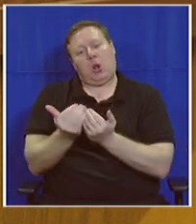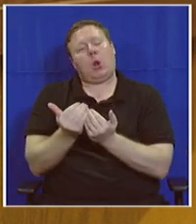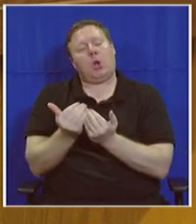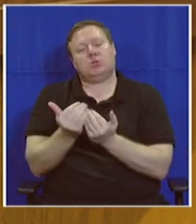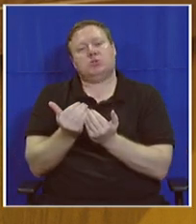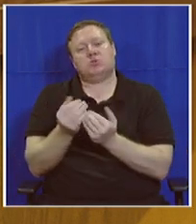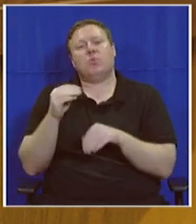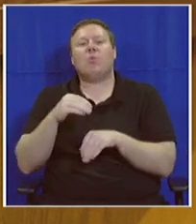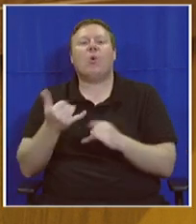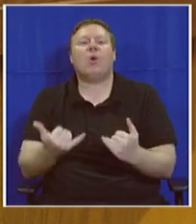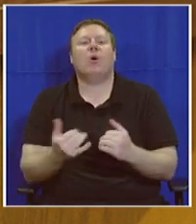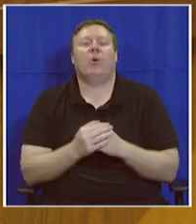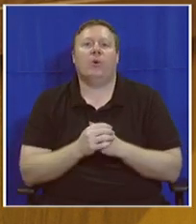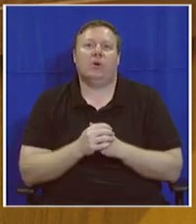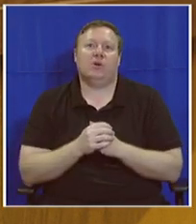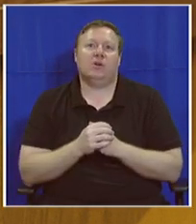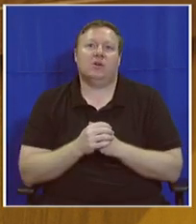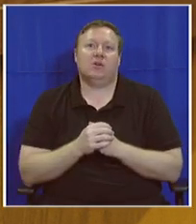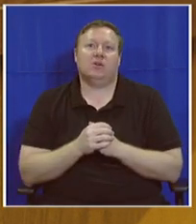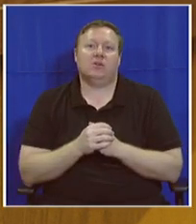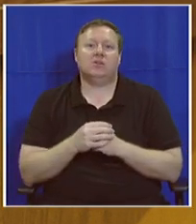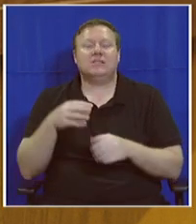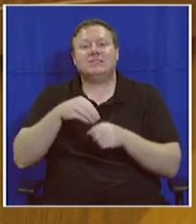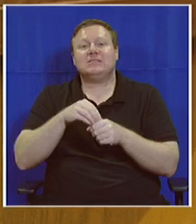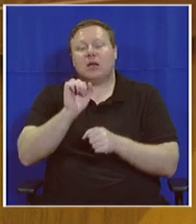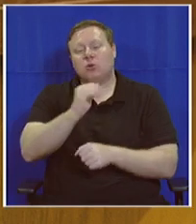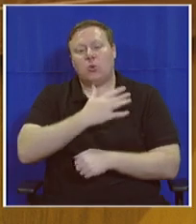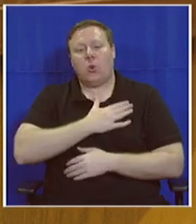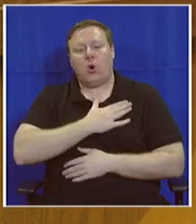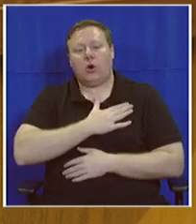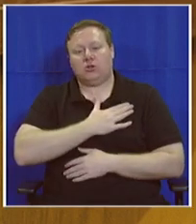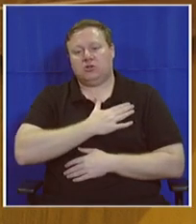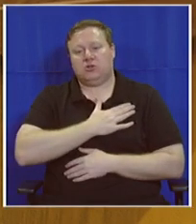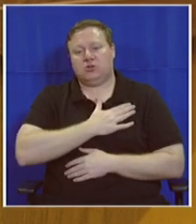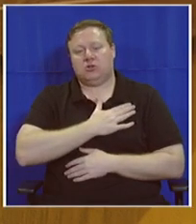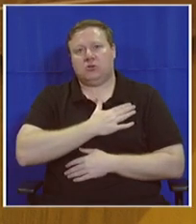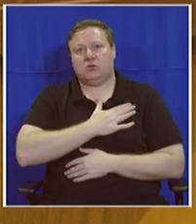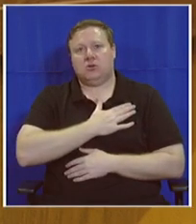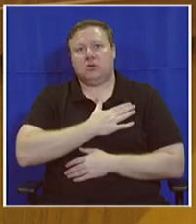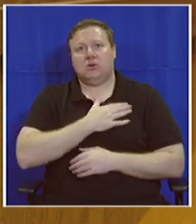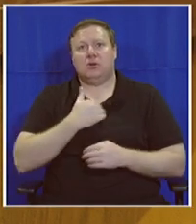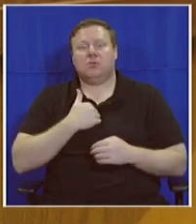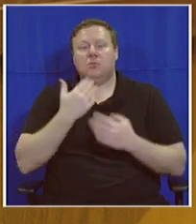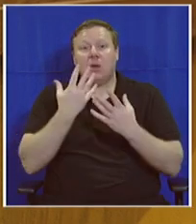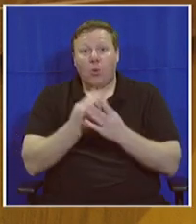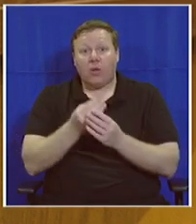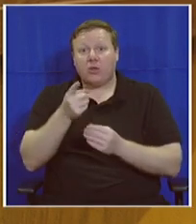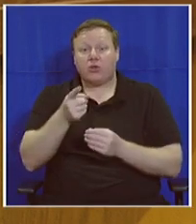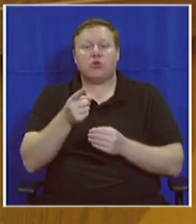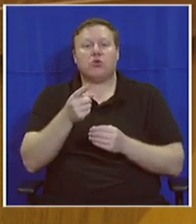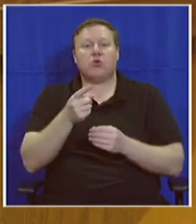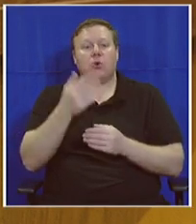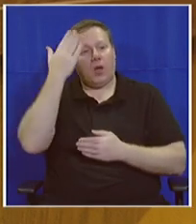you. I am inside your heart. I am with you when you greet each other as a